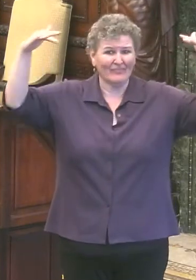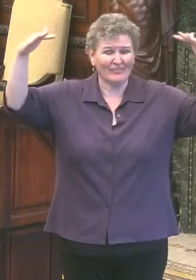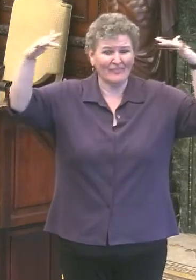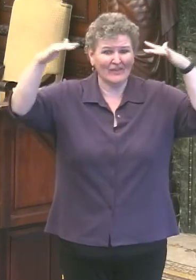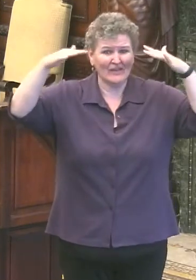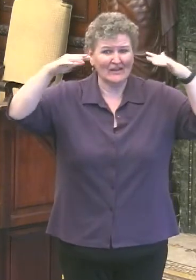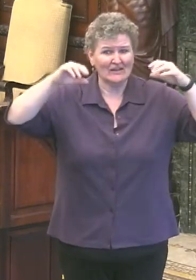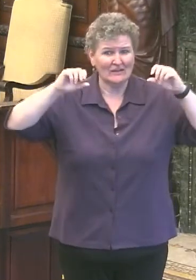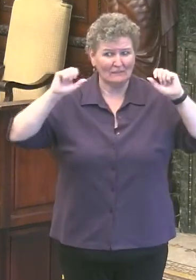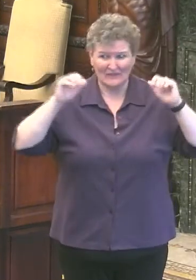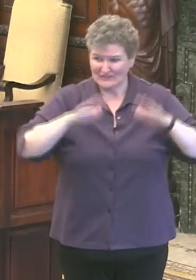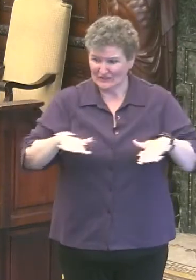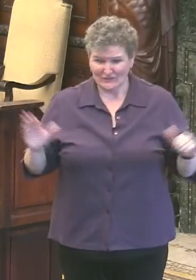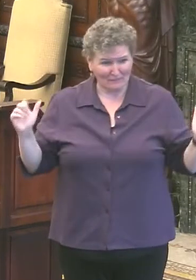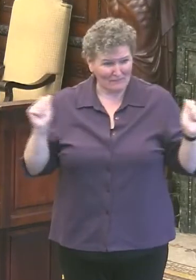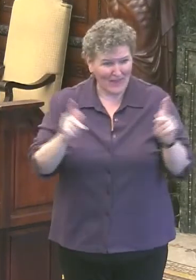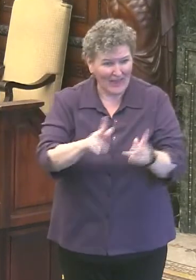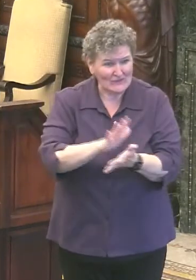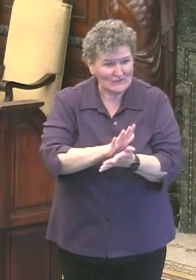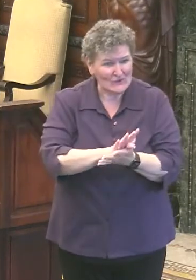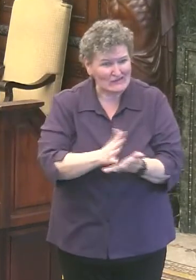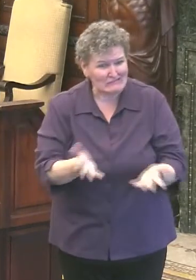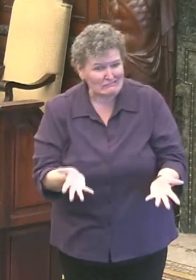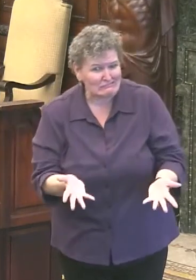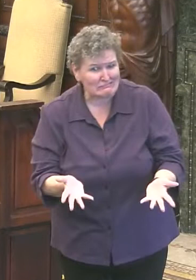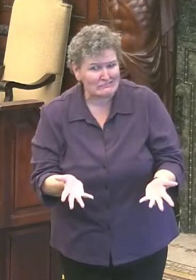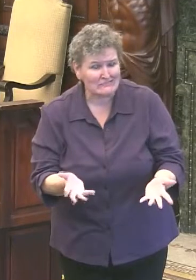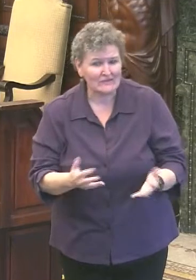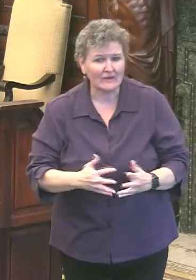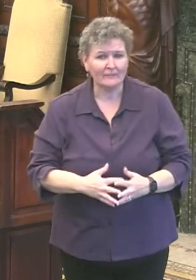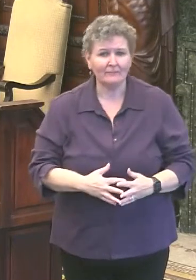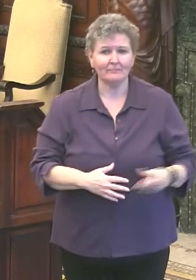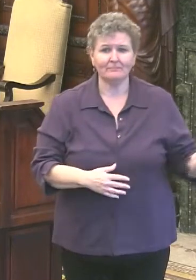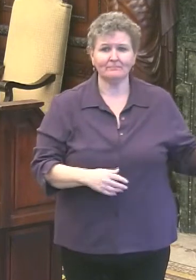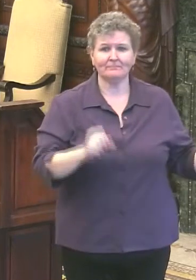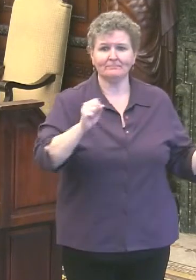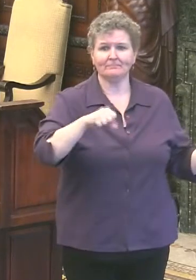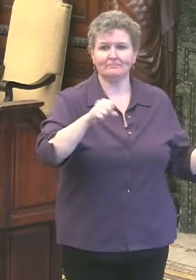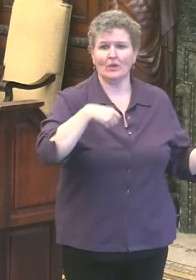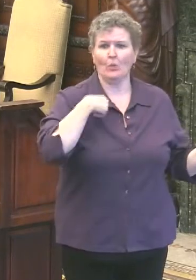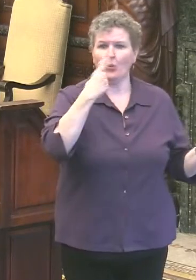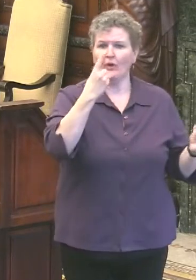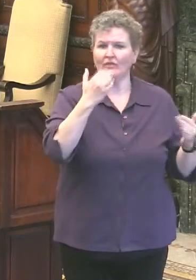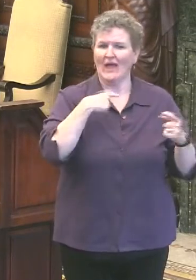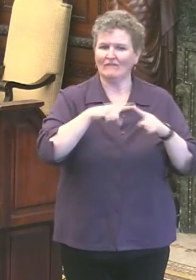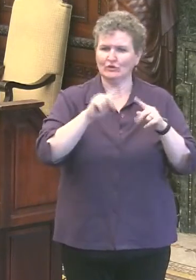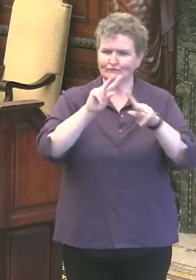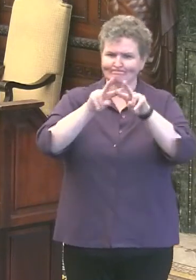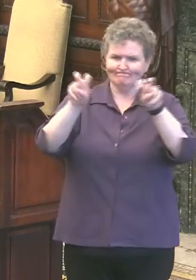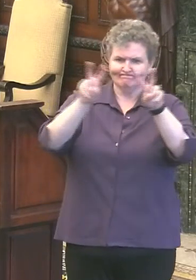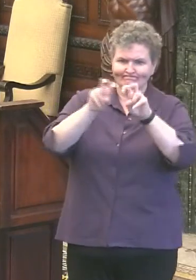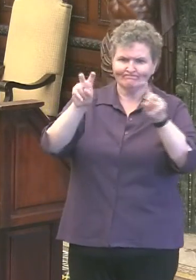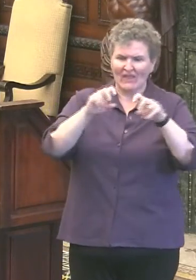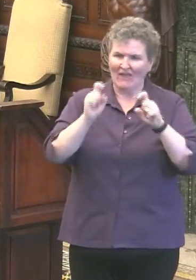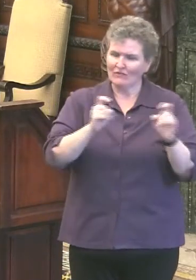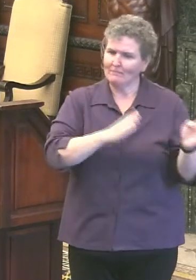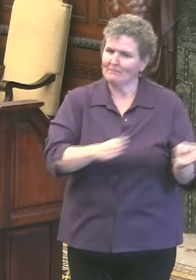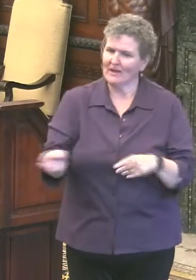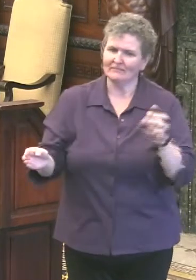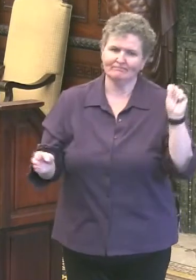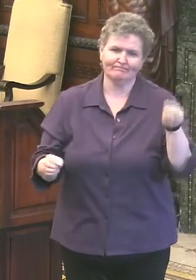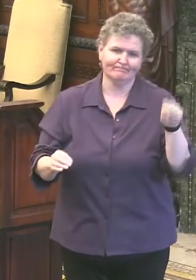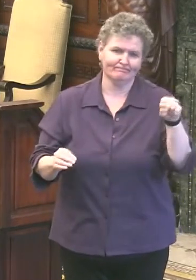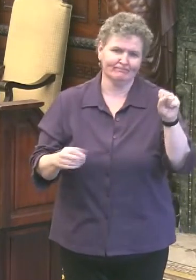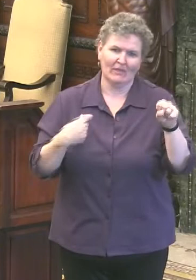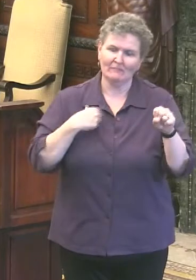fall? Yeah, it's just one thing that we are analyzing as part of our plan, Jeff, and particularly with many of our older buildings.